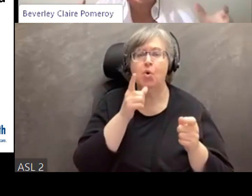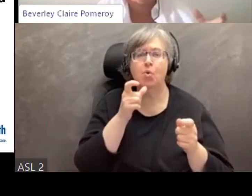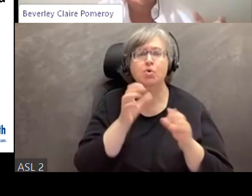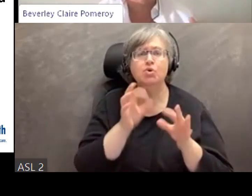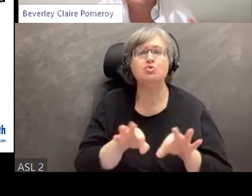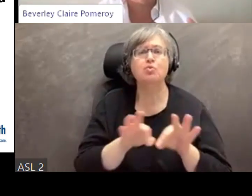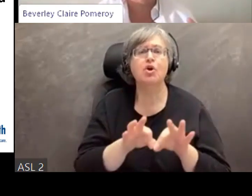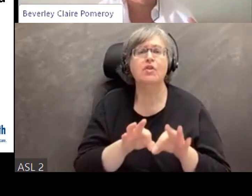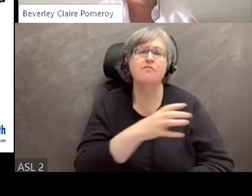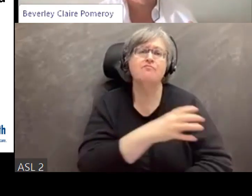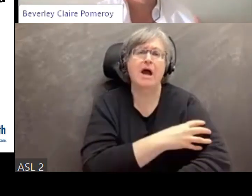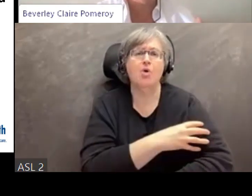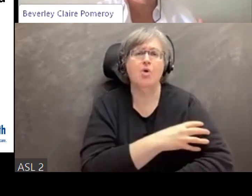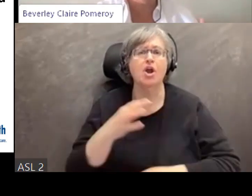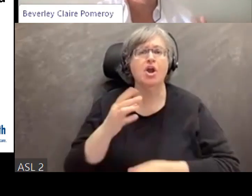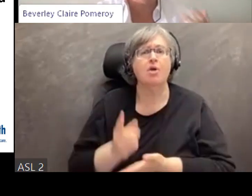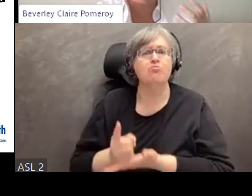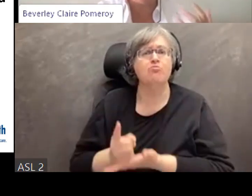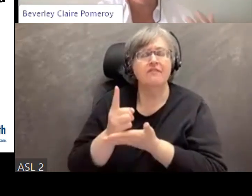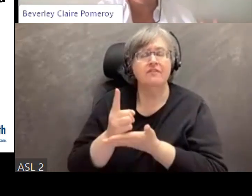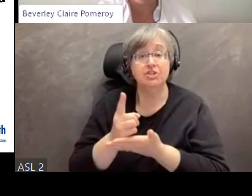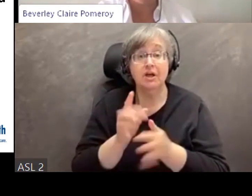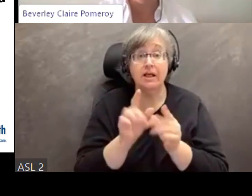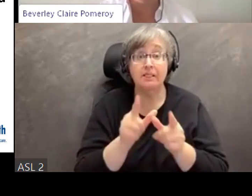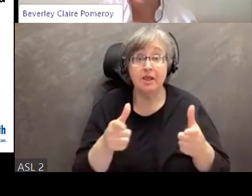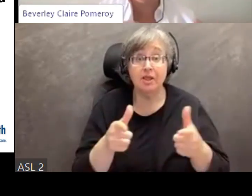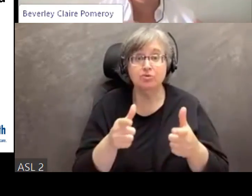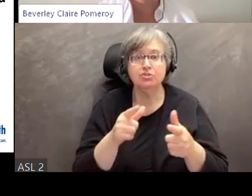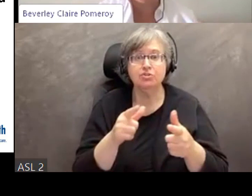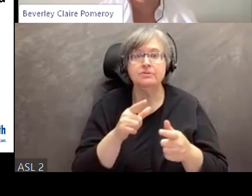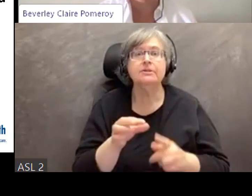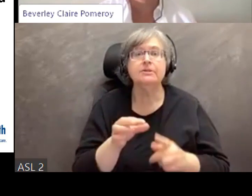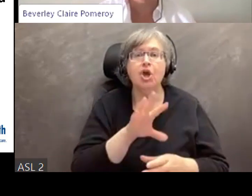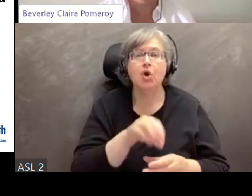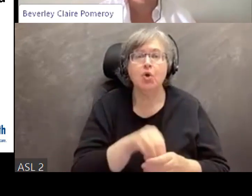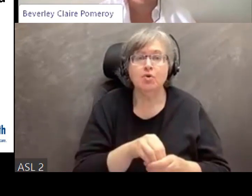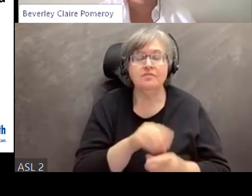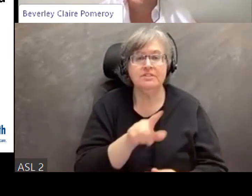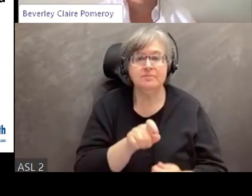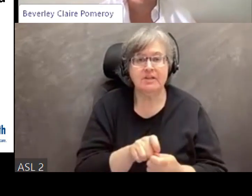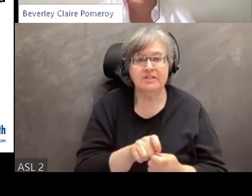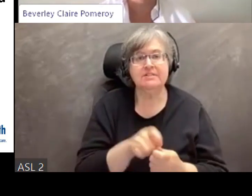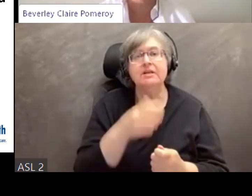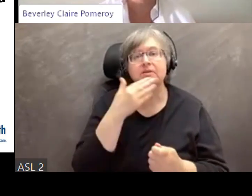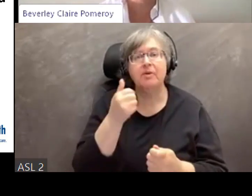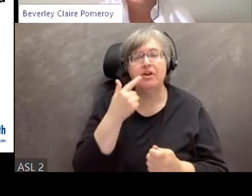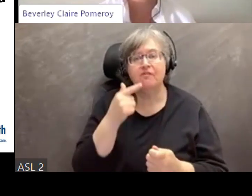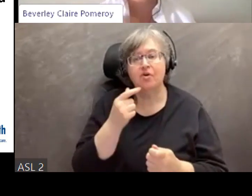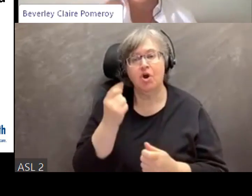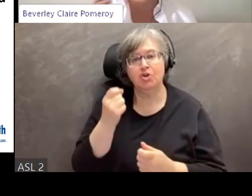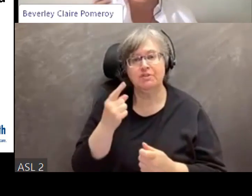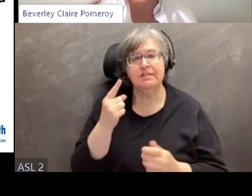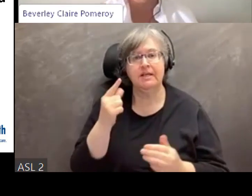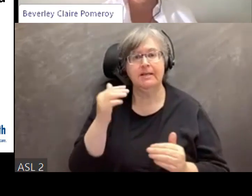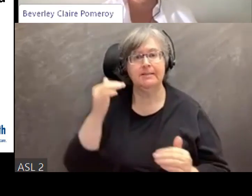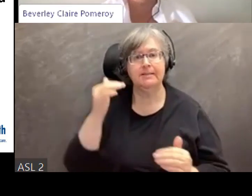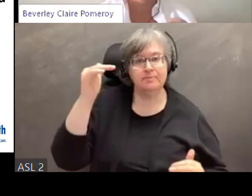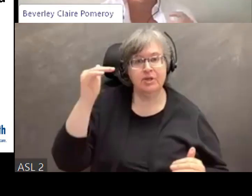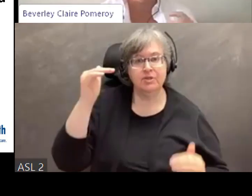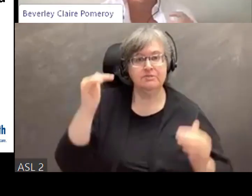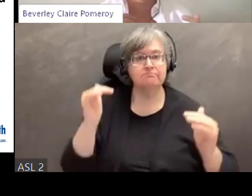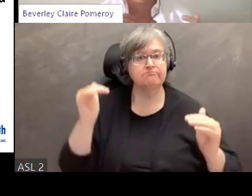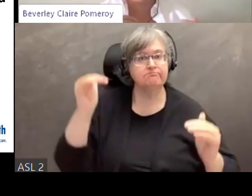worthy of power and privilege. Language that is inclusive and specific has an important role to play in better understanding disparities